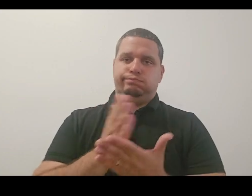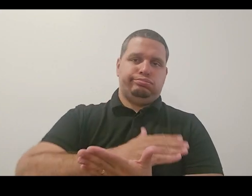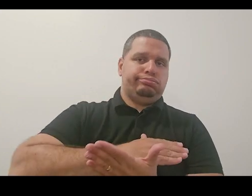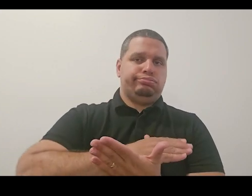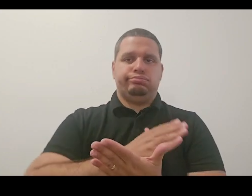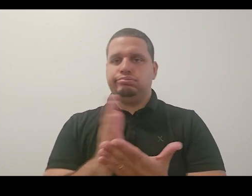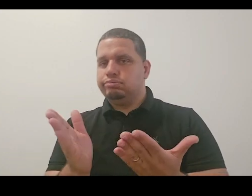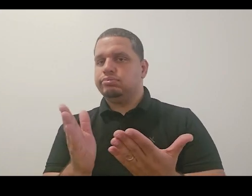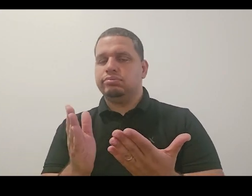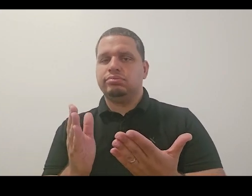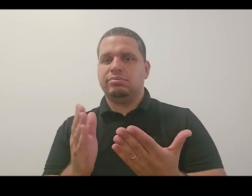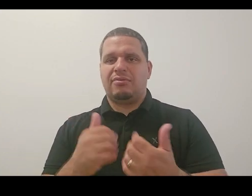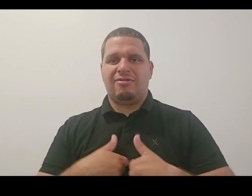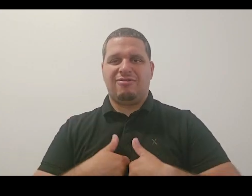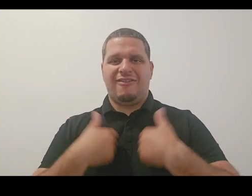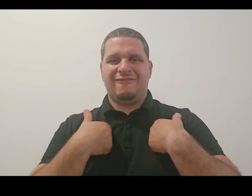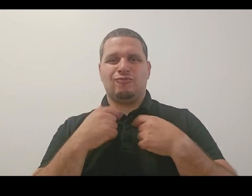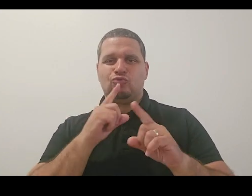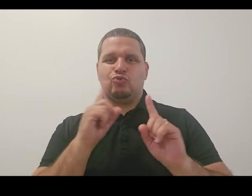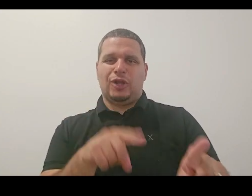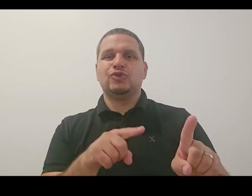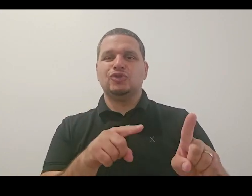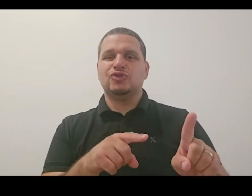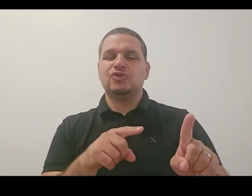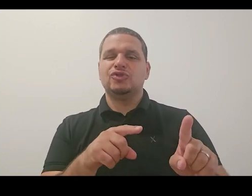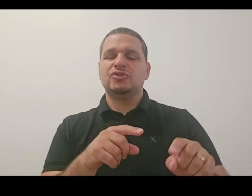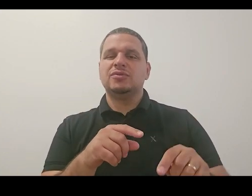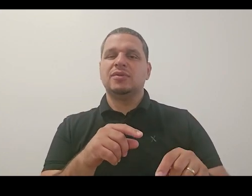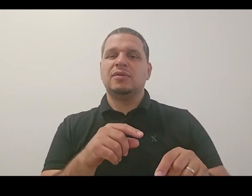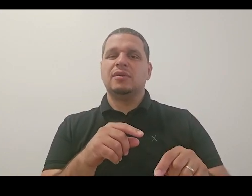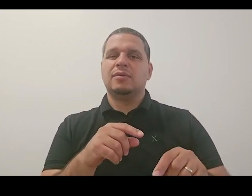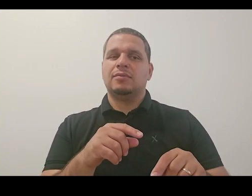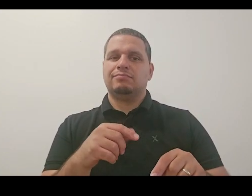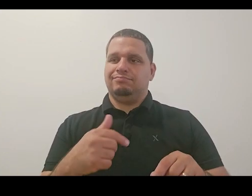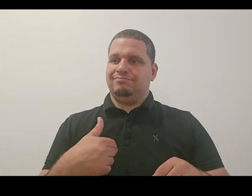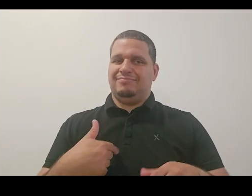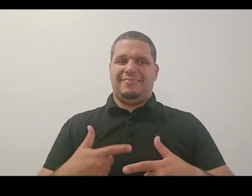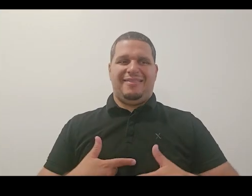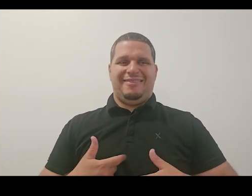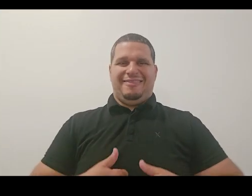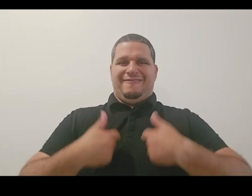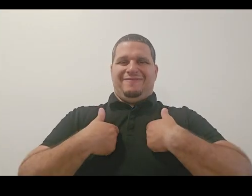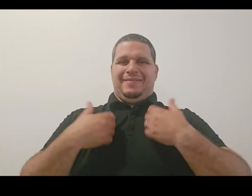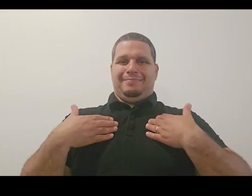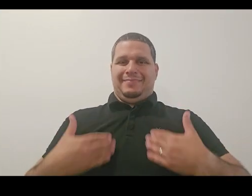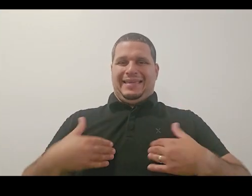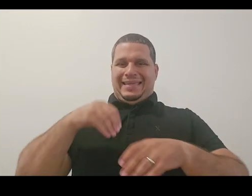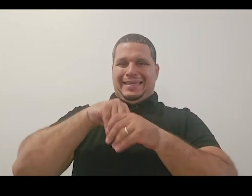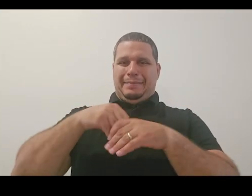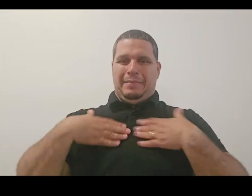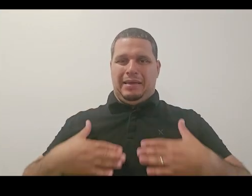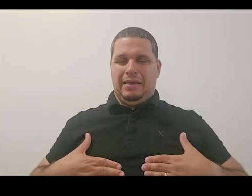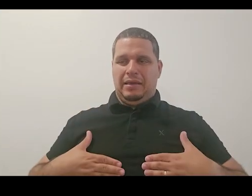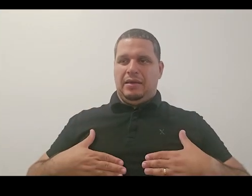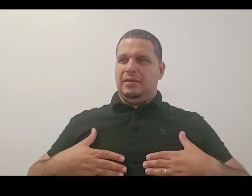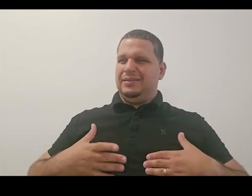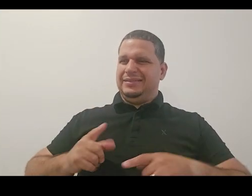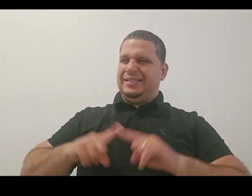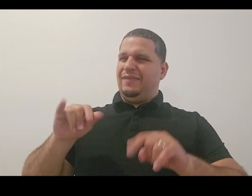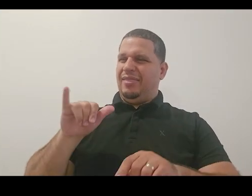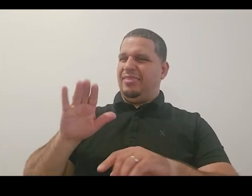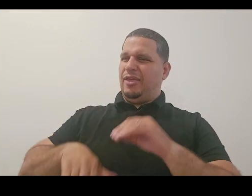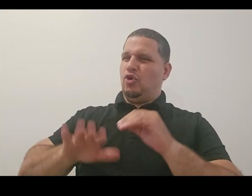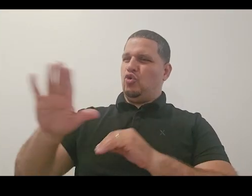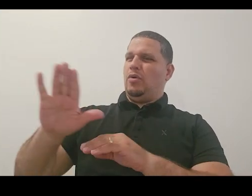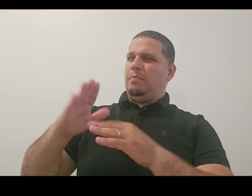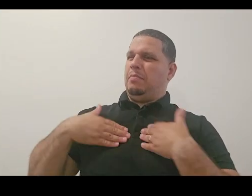of life reactions to being a living being in a body that's different than other people's bodies. That's a